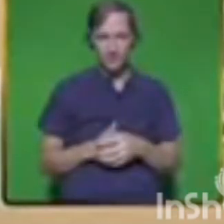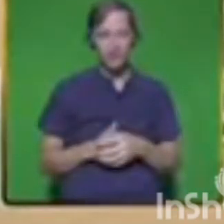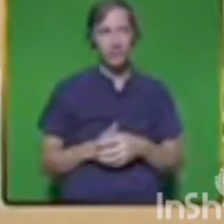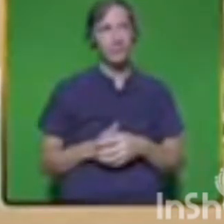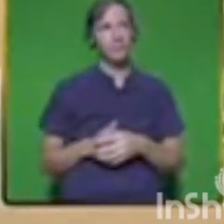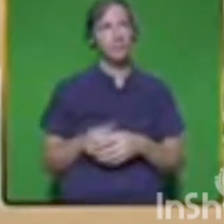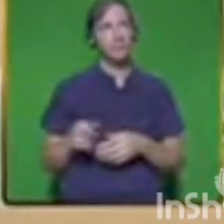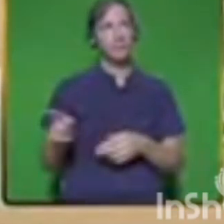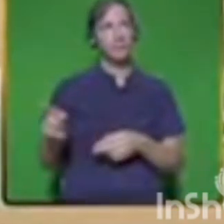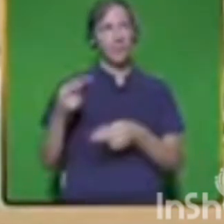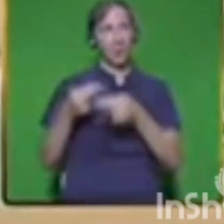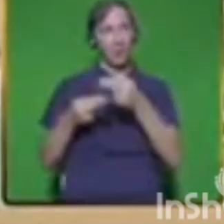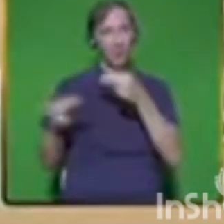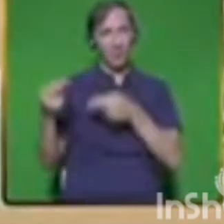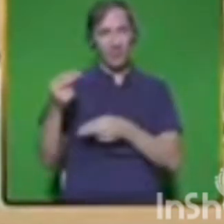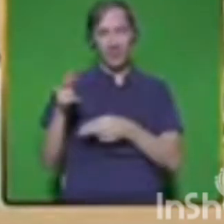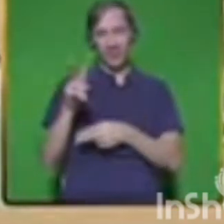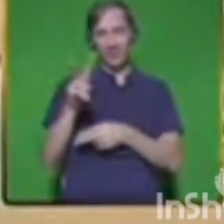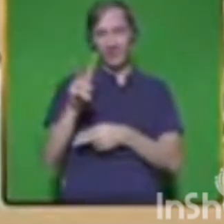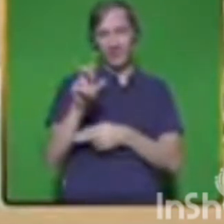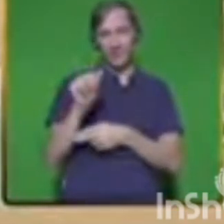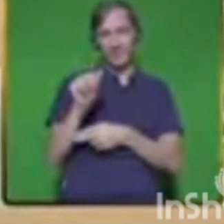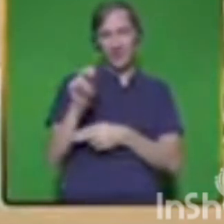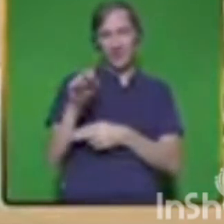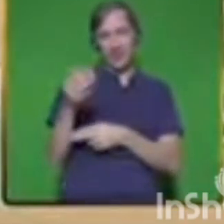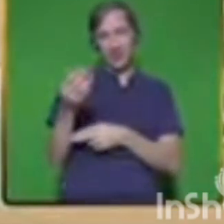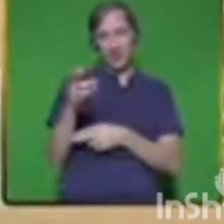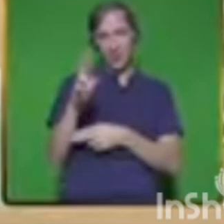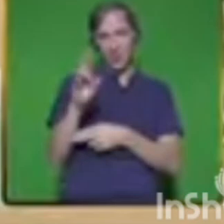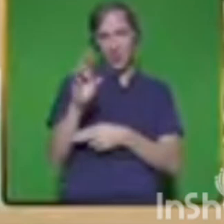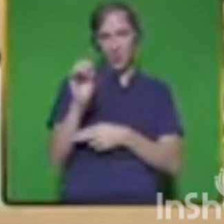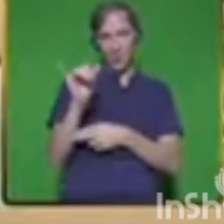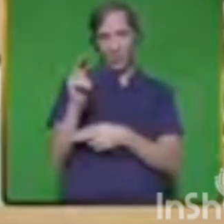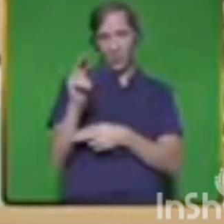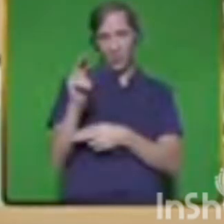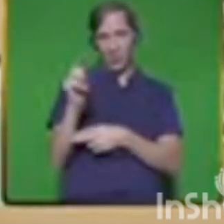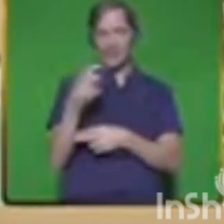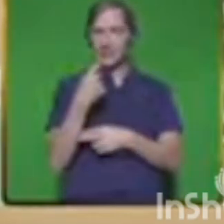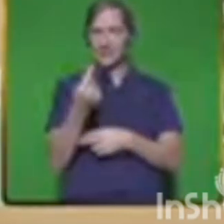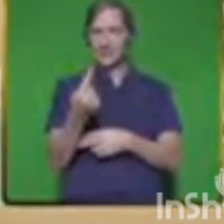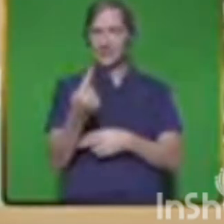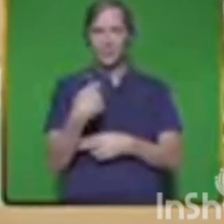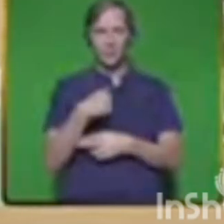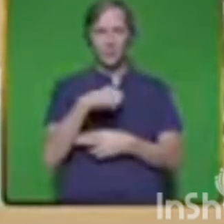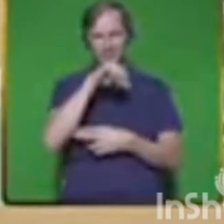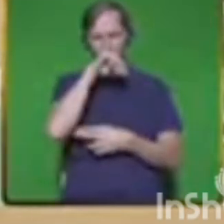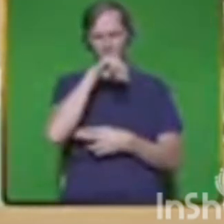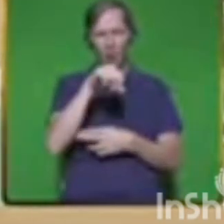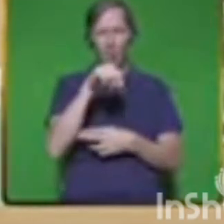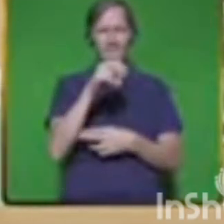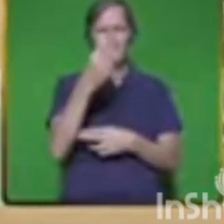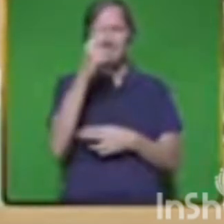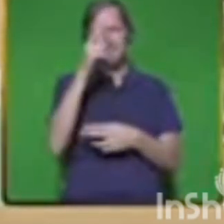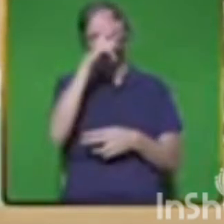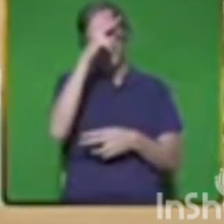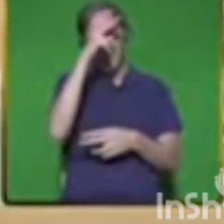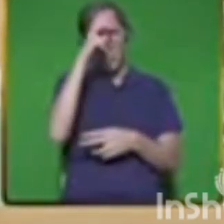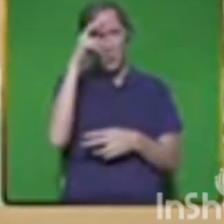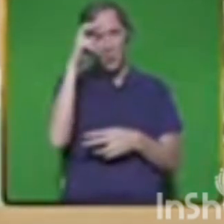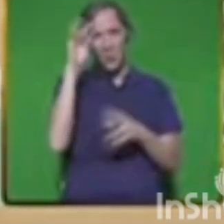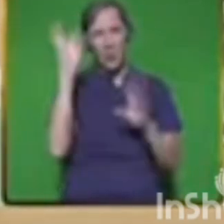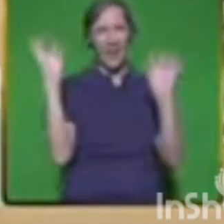Honorable Des van Rooyen come here, and he says, we love blue lights.